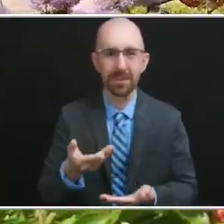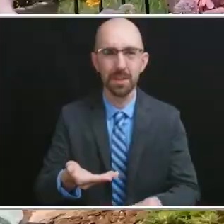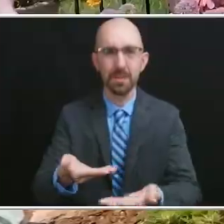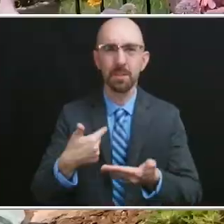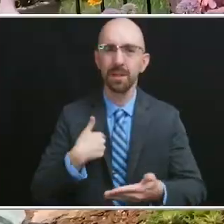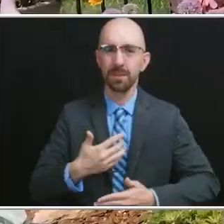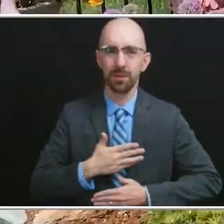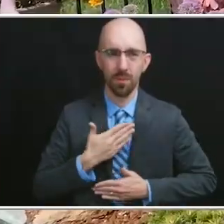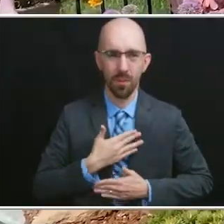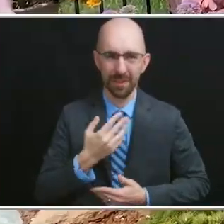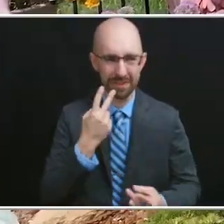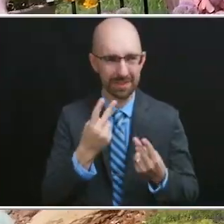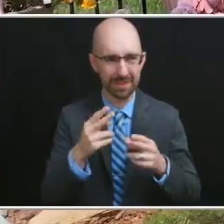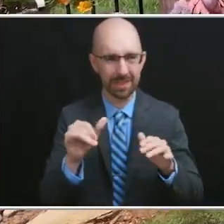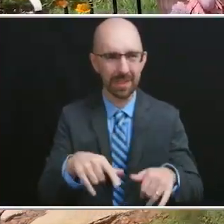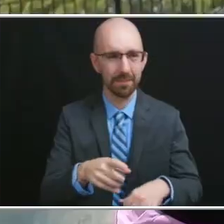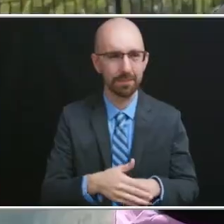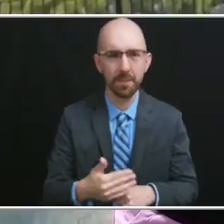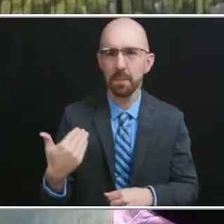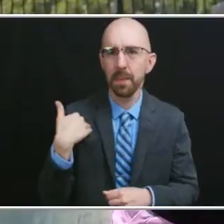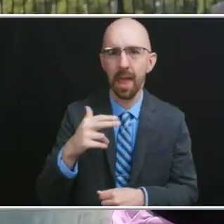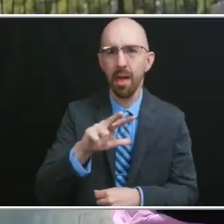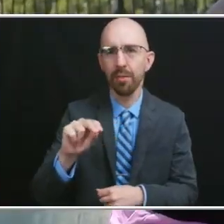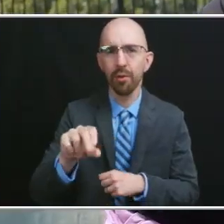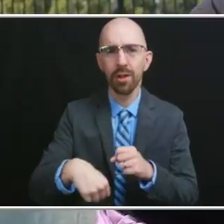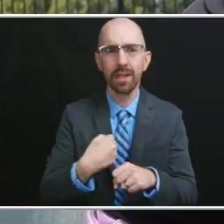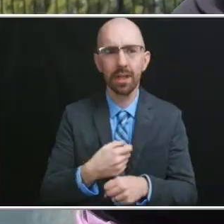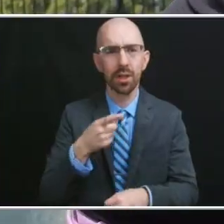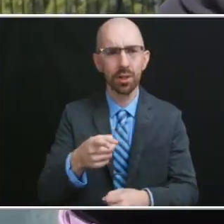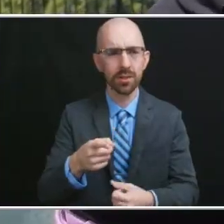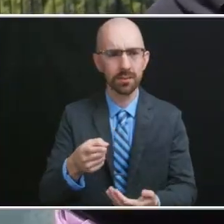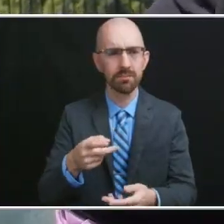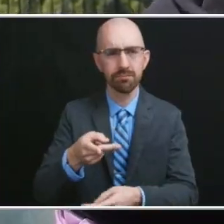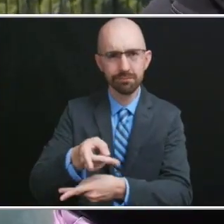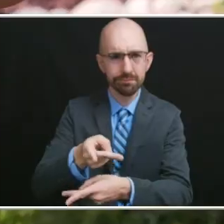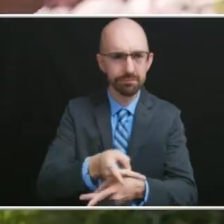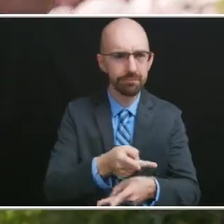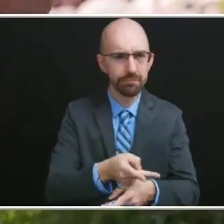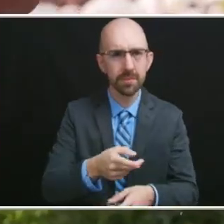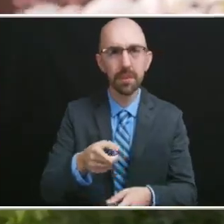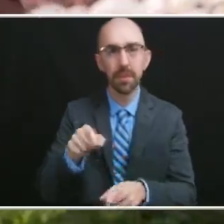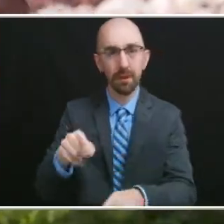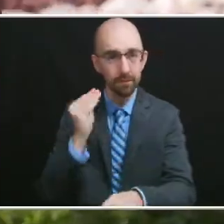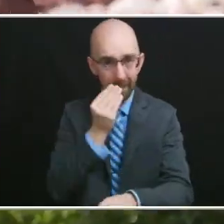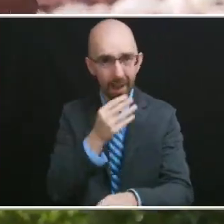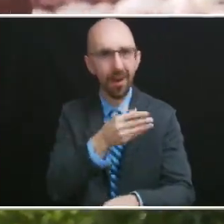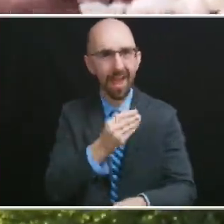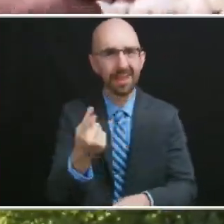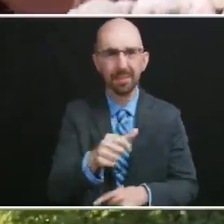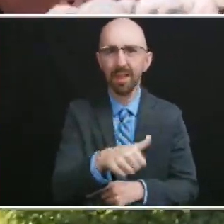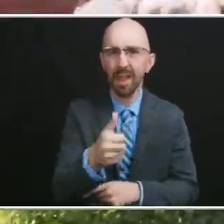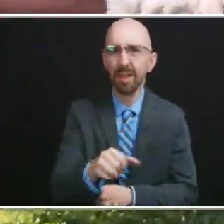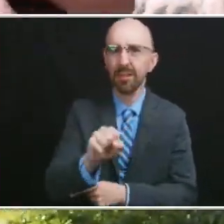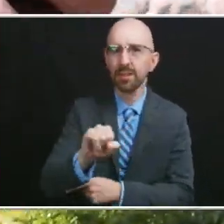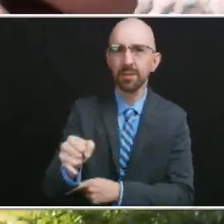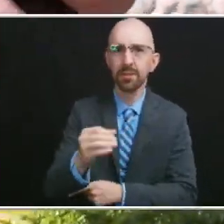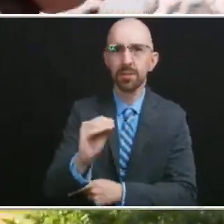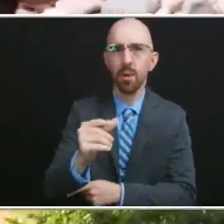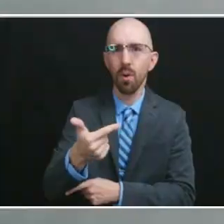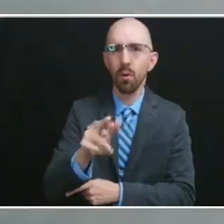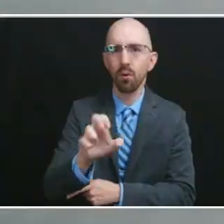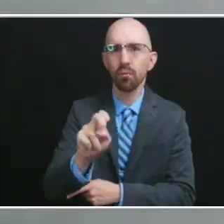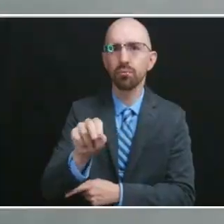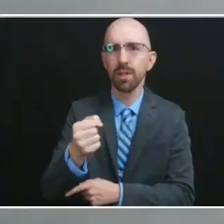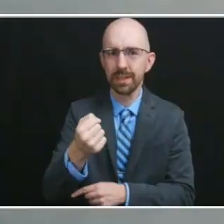But for the past 30 years, Jane has been tending to something else: Sjögren syndrome. It often starts